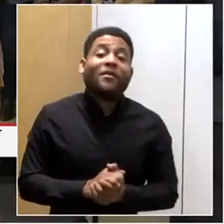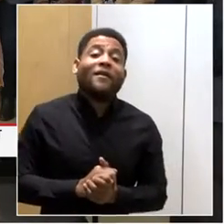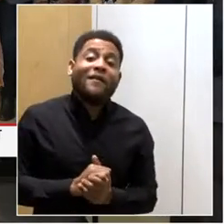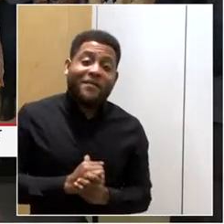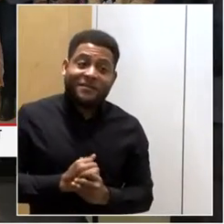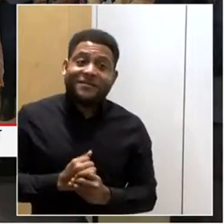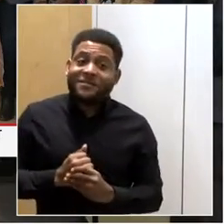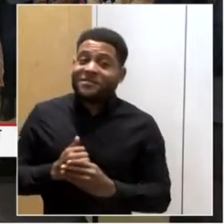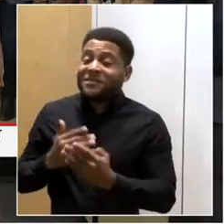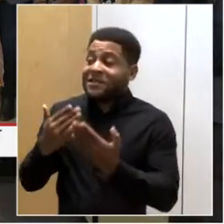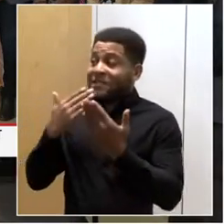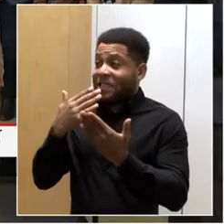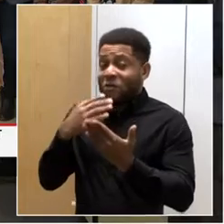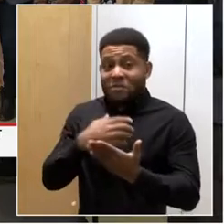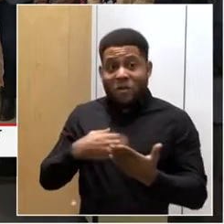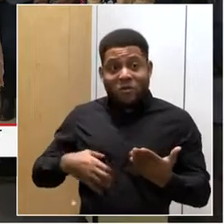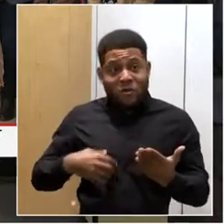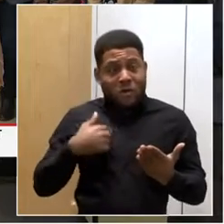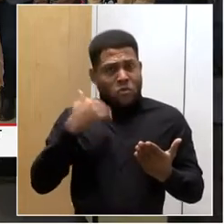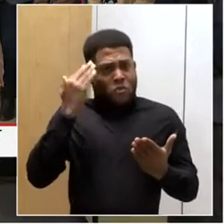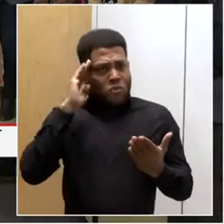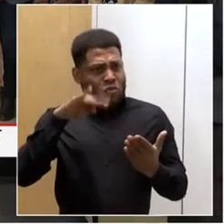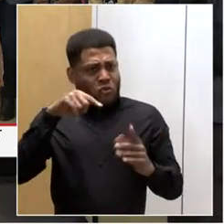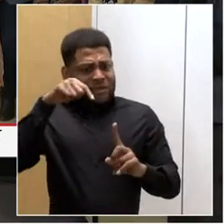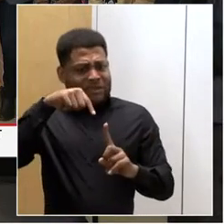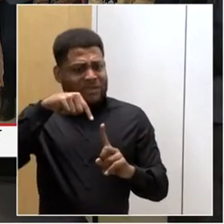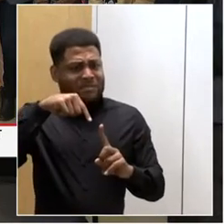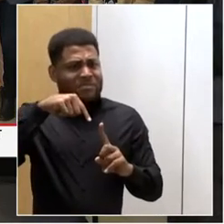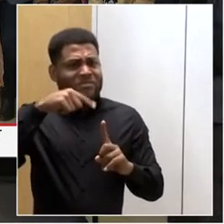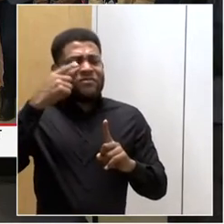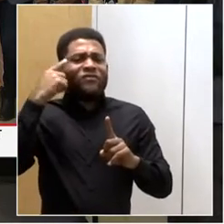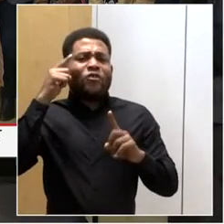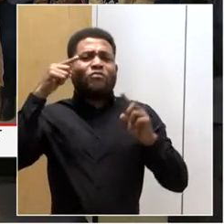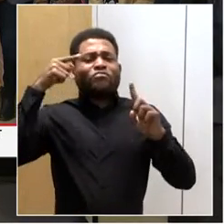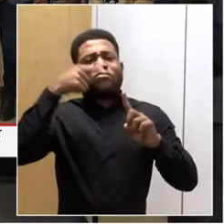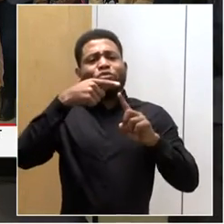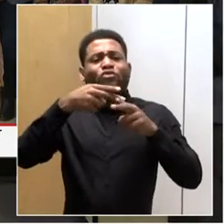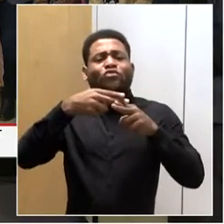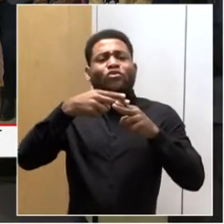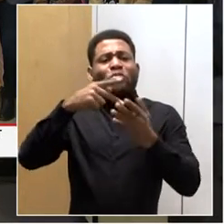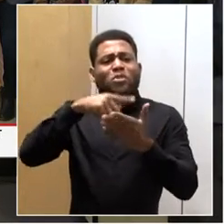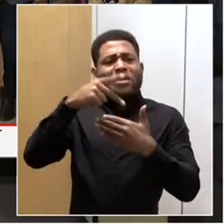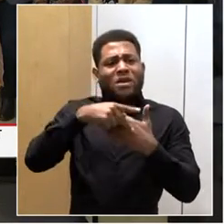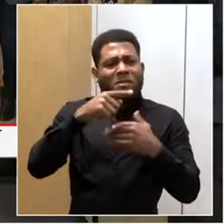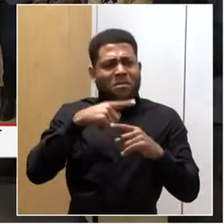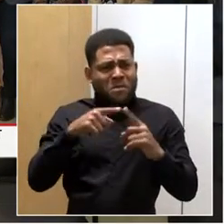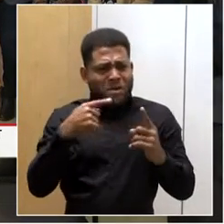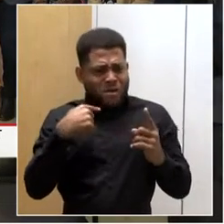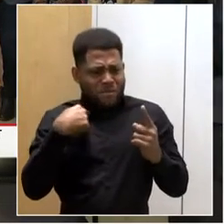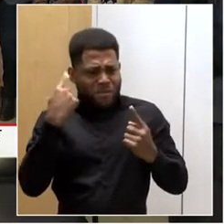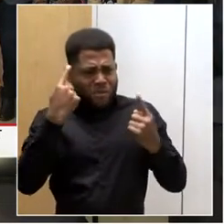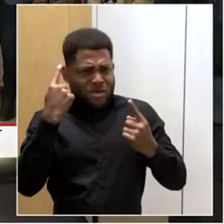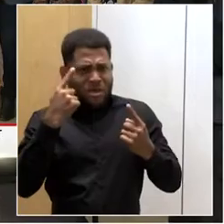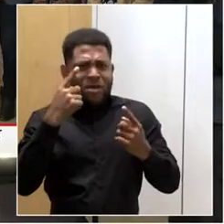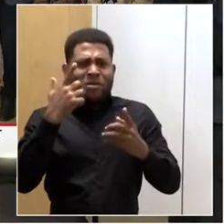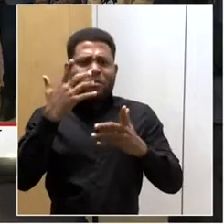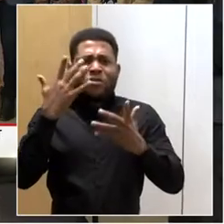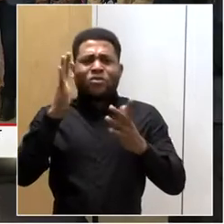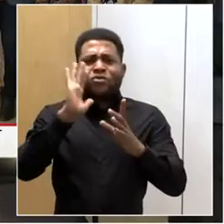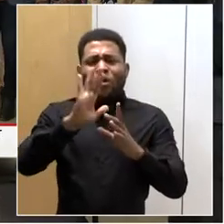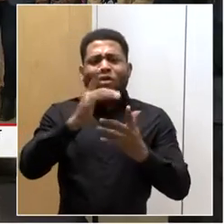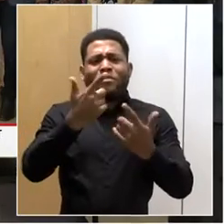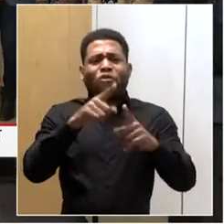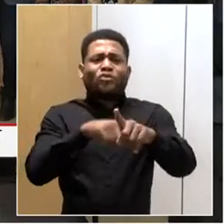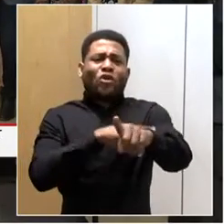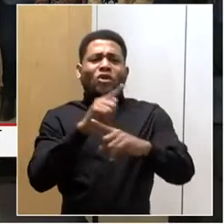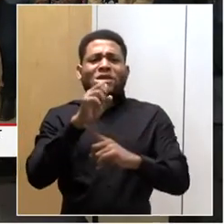this is intended as more of a shorter term program, but I'm curious what you think the longer term return on investment will be for the city at large.